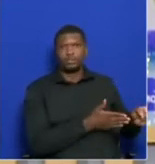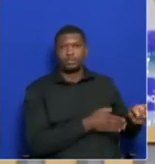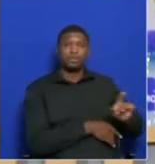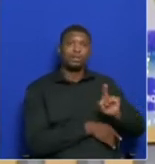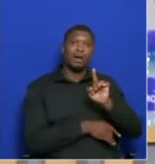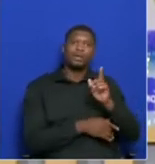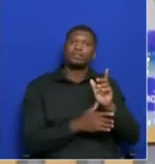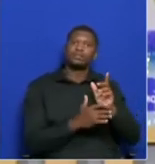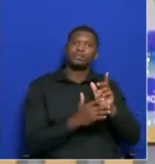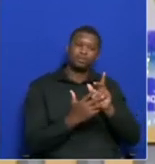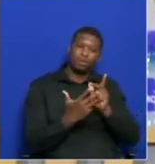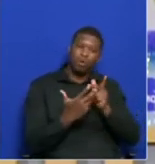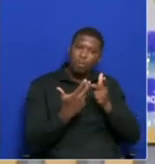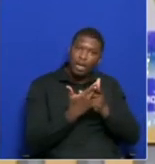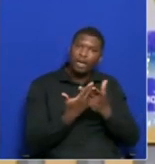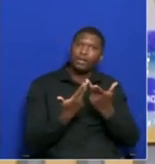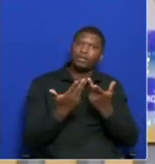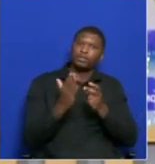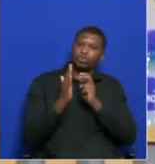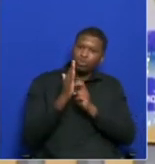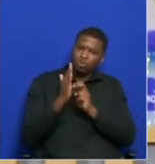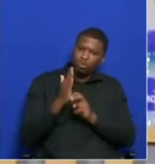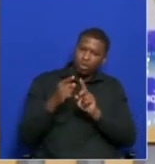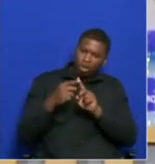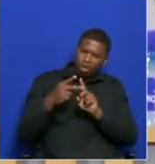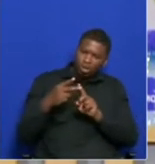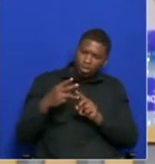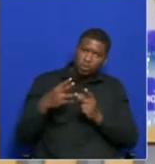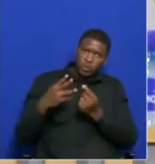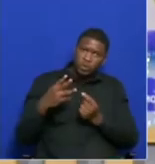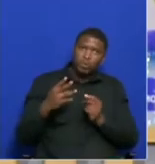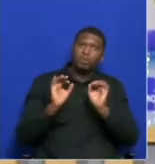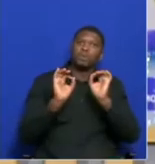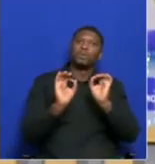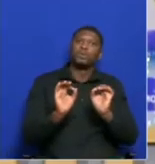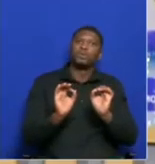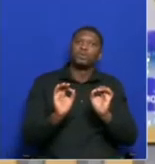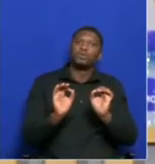observing the SOP mentioned above.